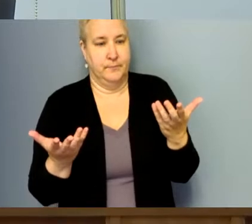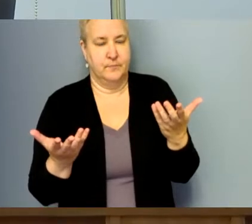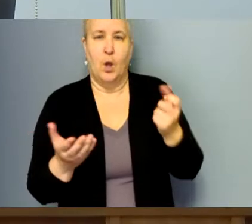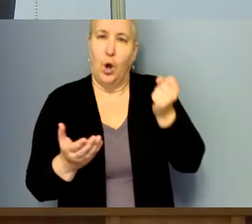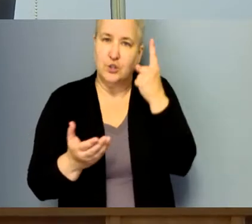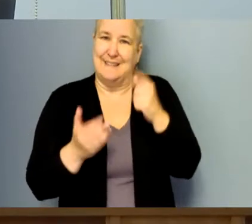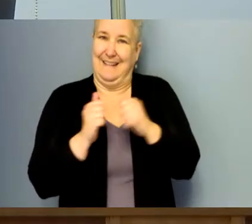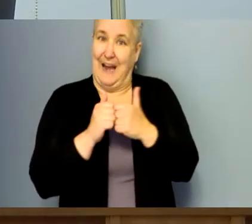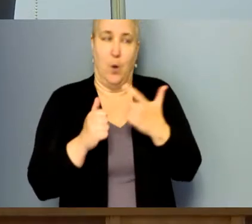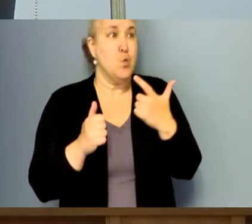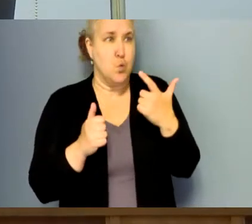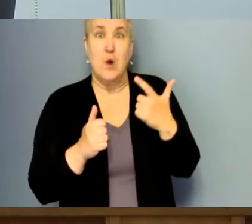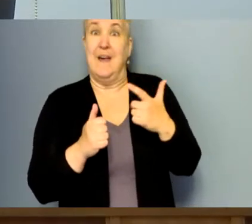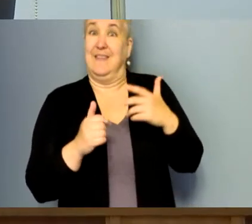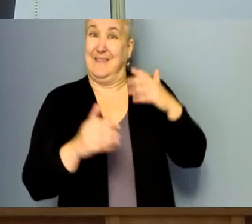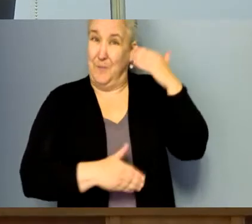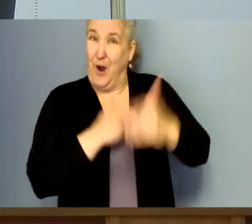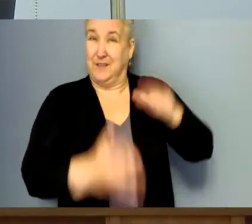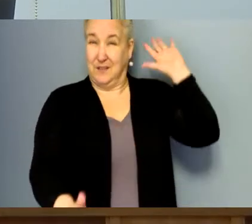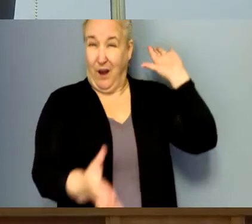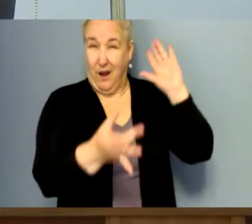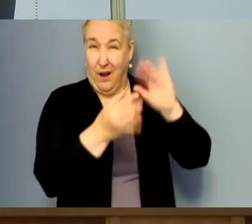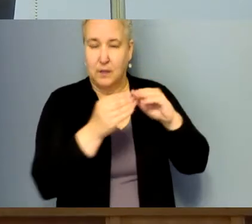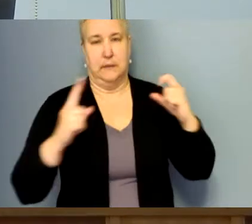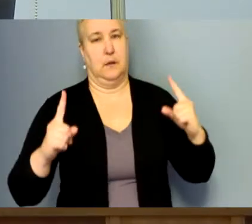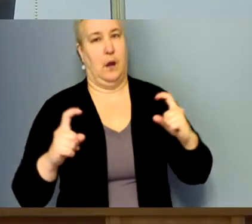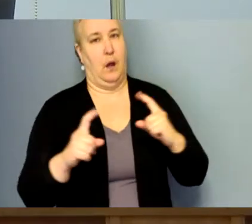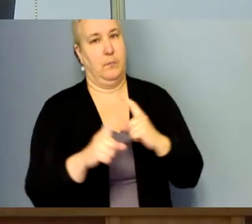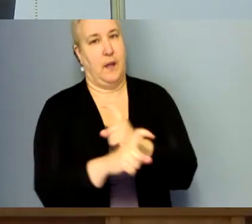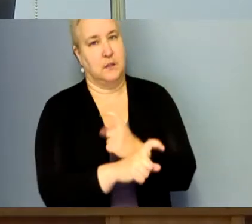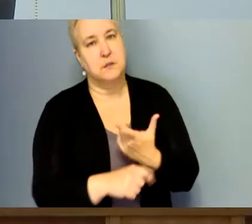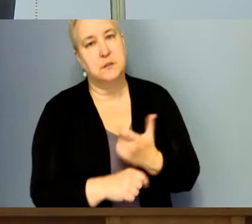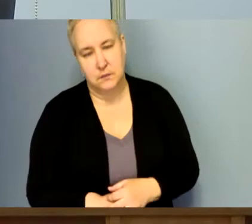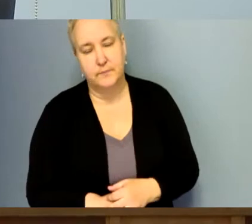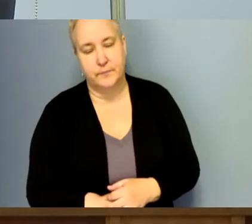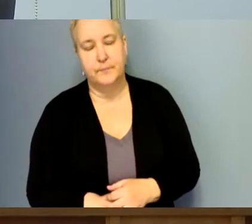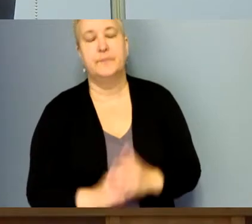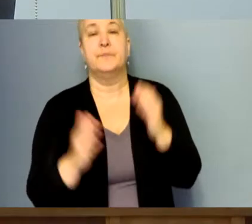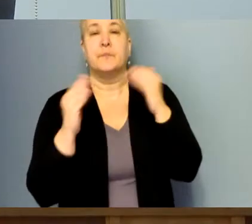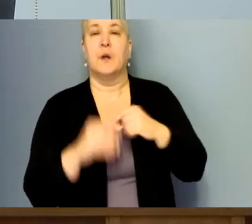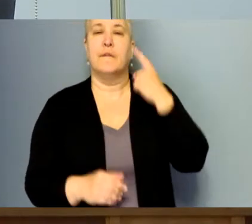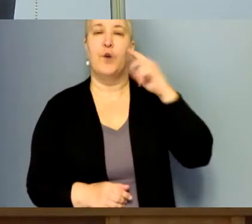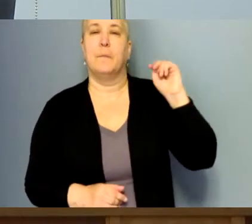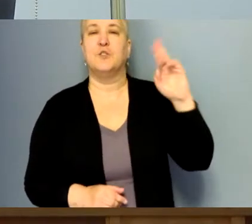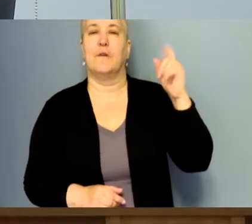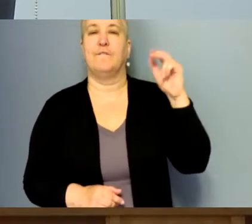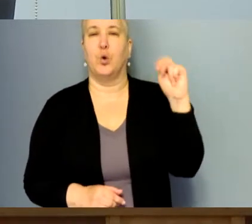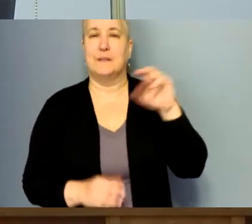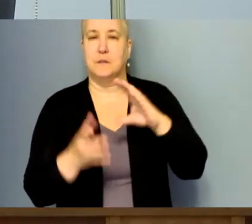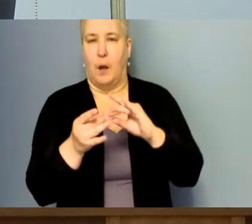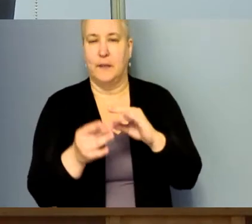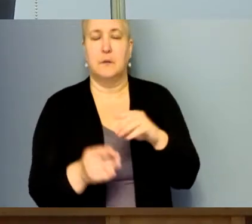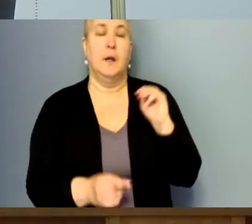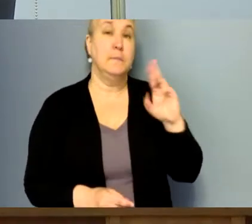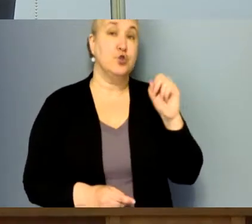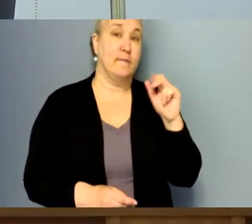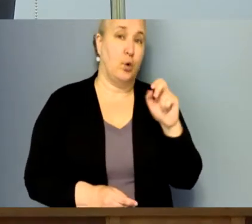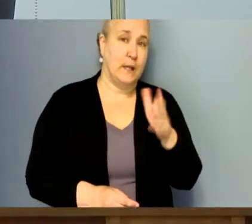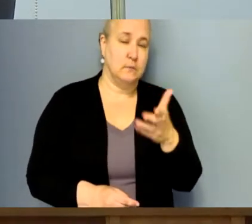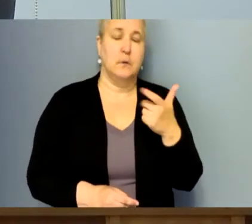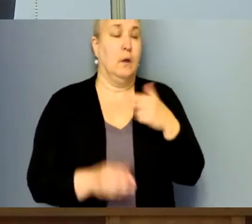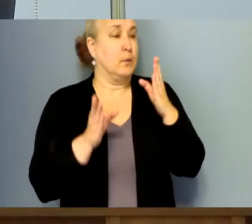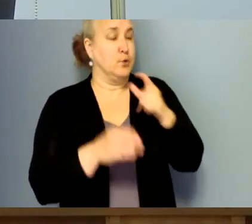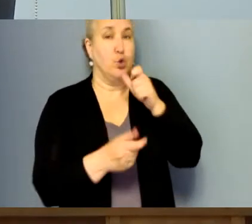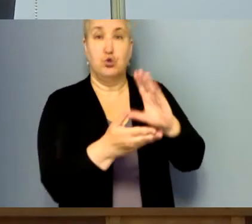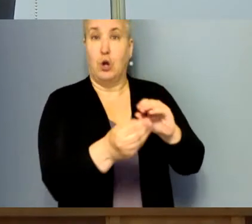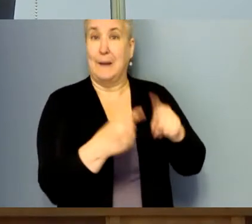understand how complex the entire process is. In terms of Mr. Vogan's comment, Mr. Vogan, the person you're